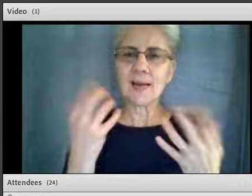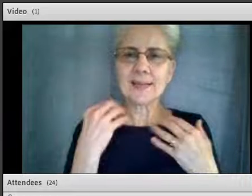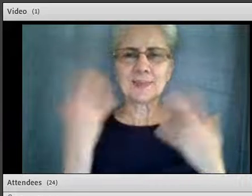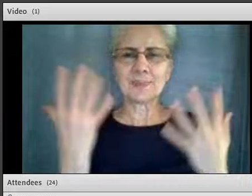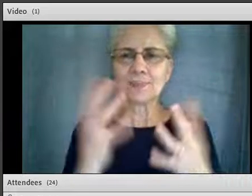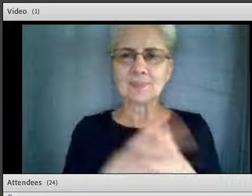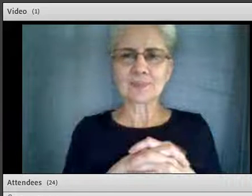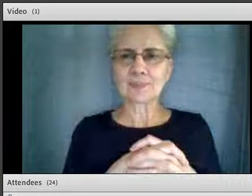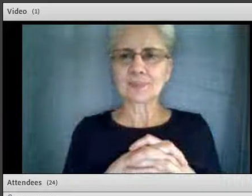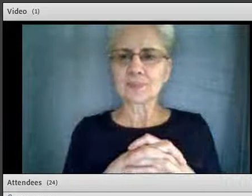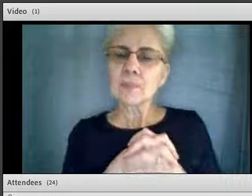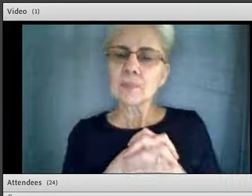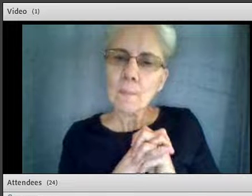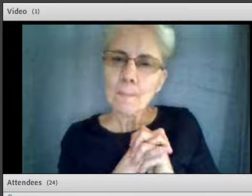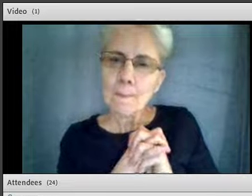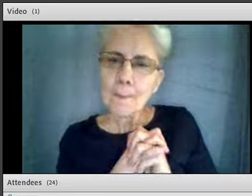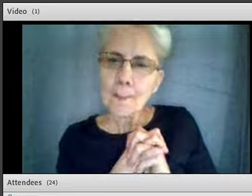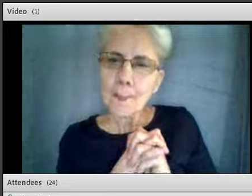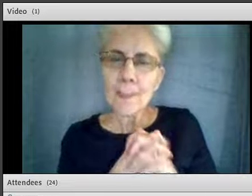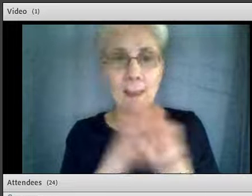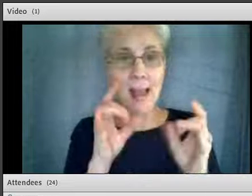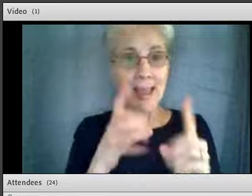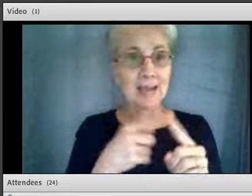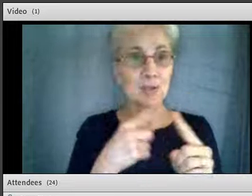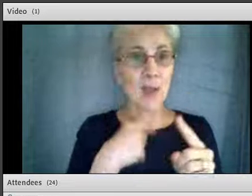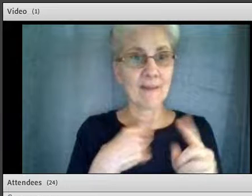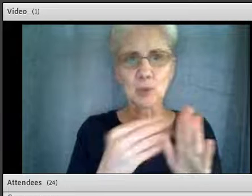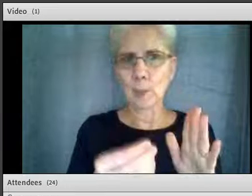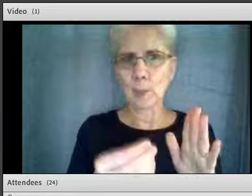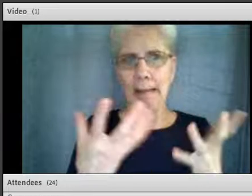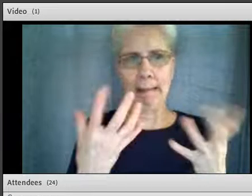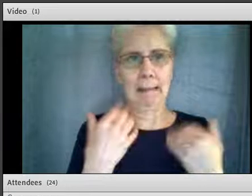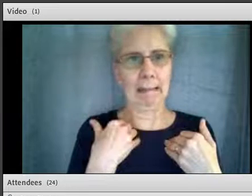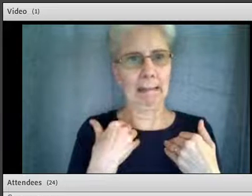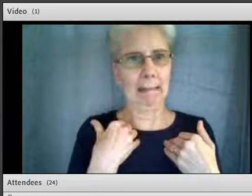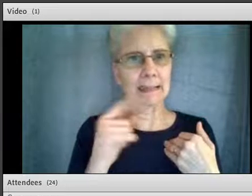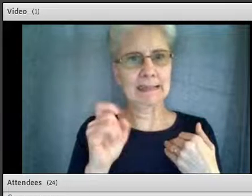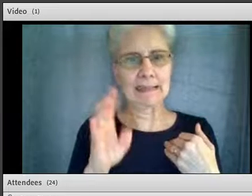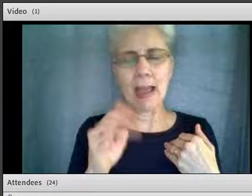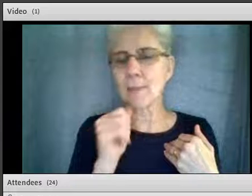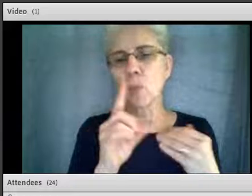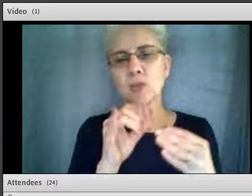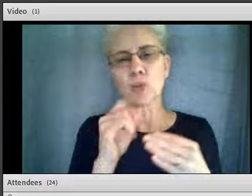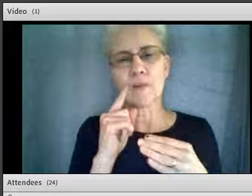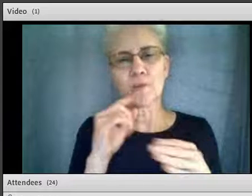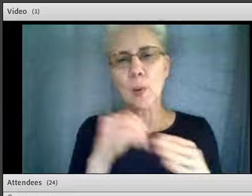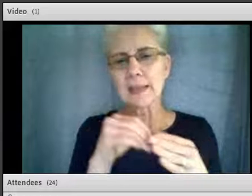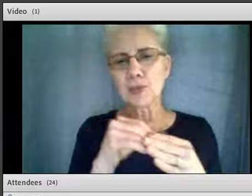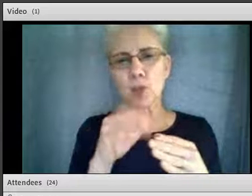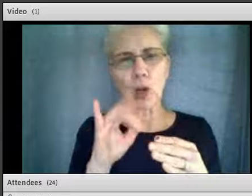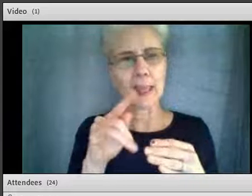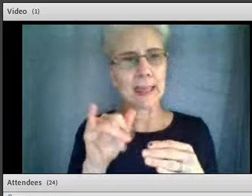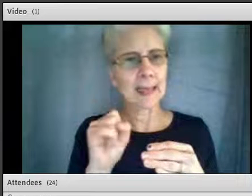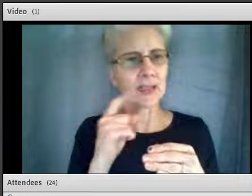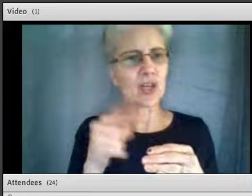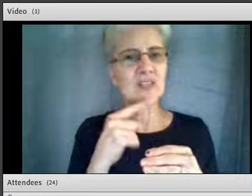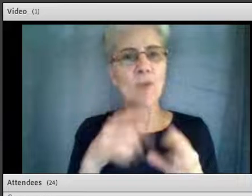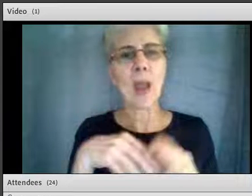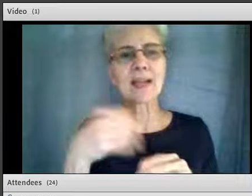I hate to have a duplicate tab. I wouldn't do it for internal links. I would only do it for external links if you're going to do it, and